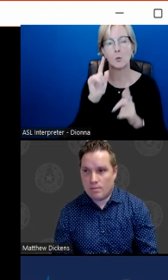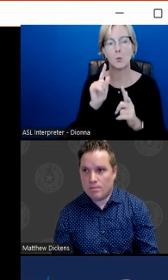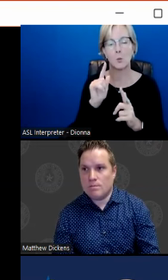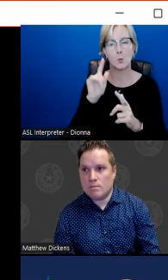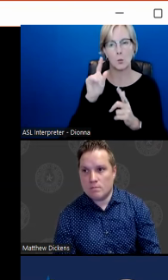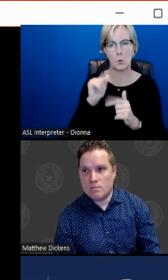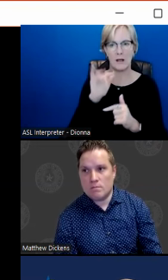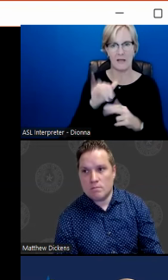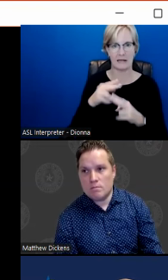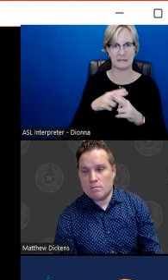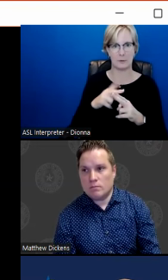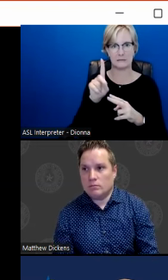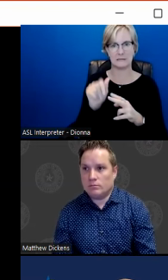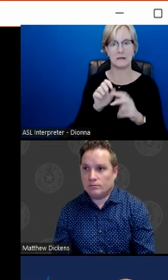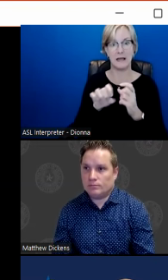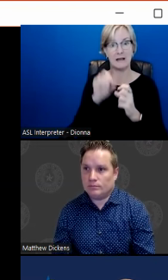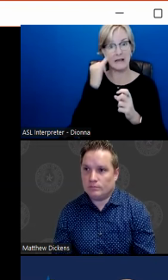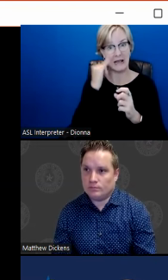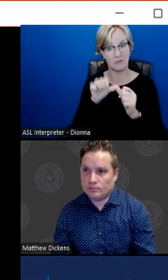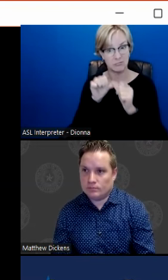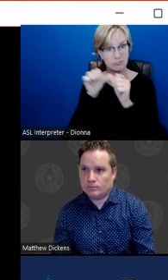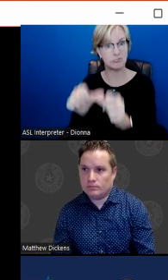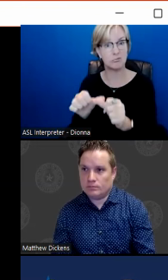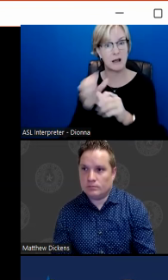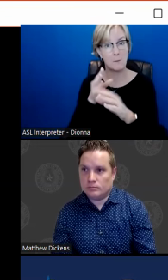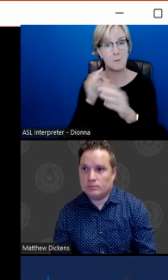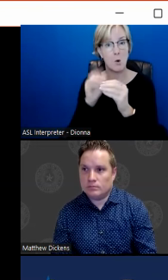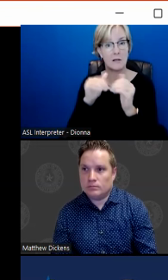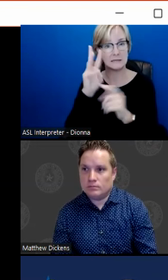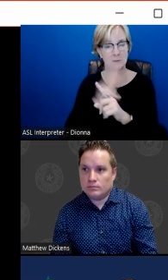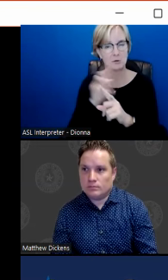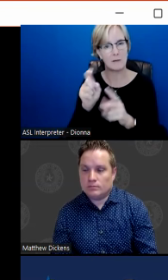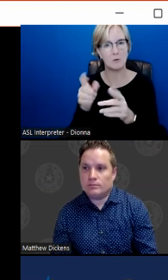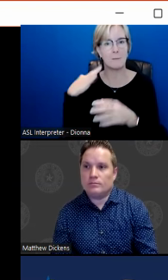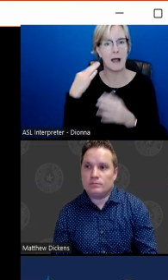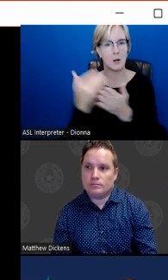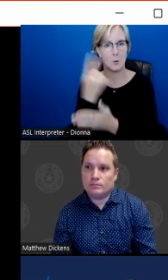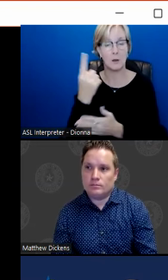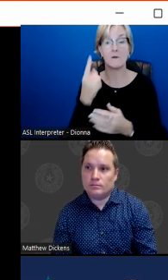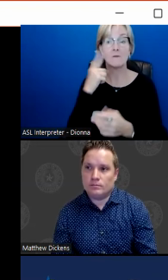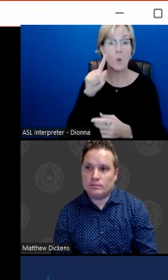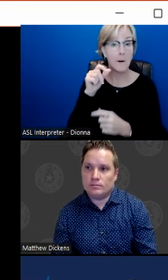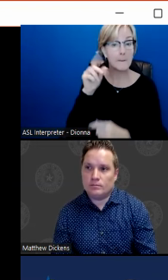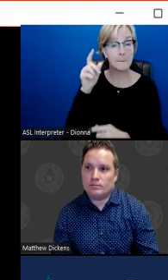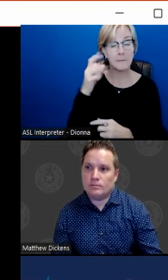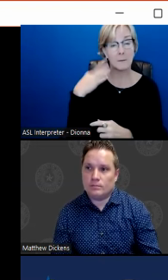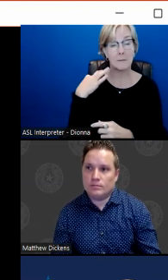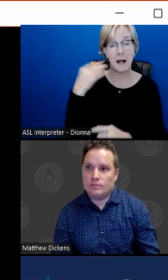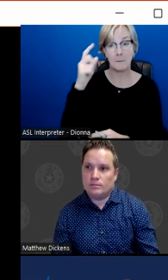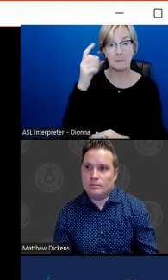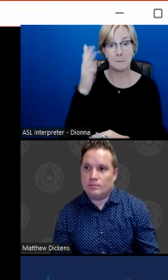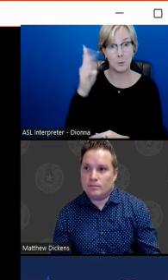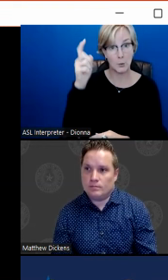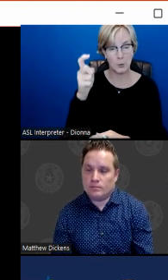temporary disability extends beyond the 6 month limit. To renew a blue placard, a permanent placard, you